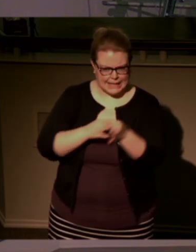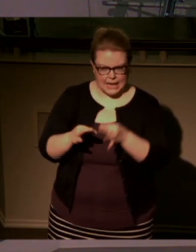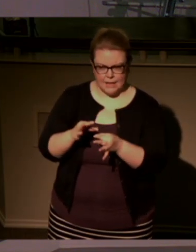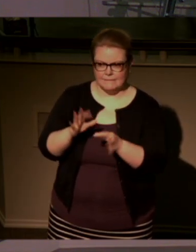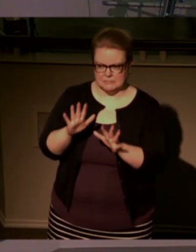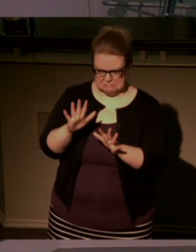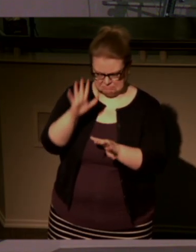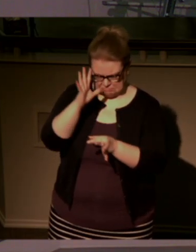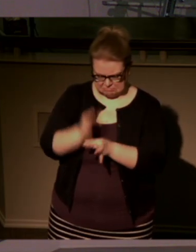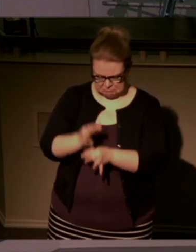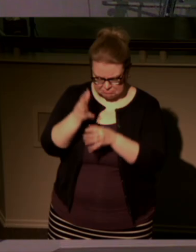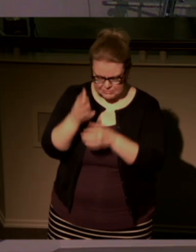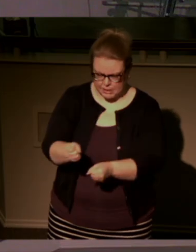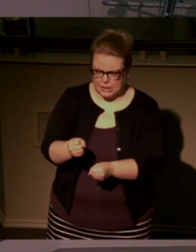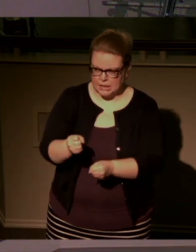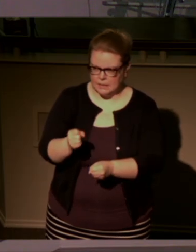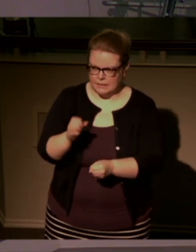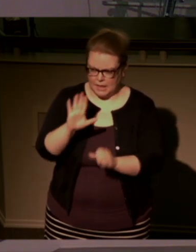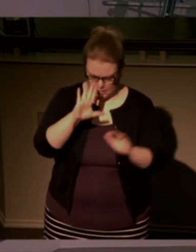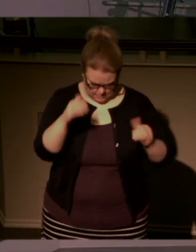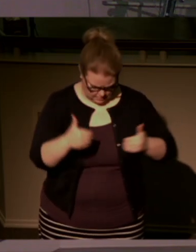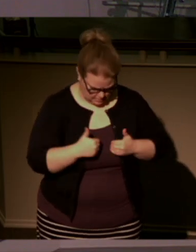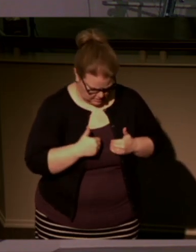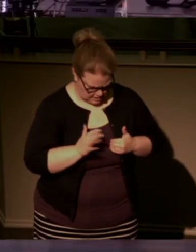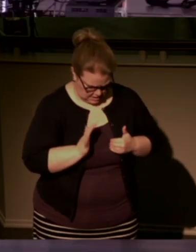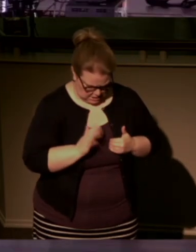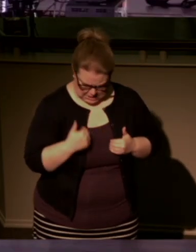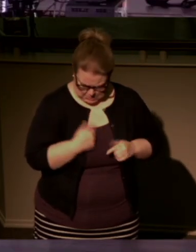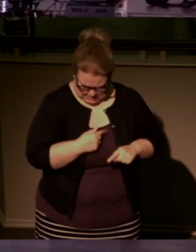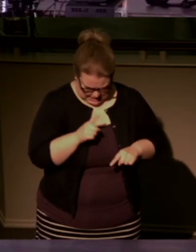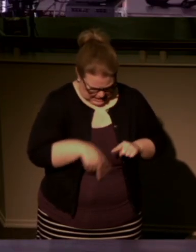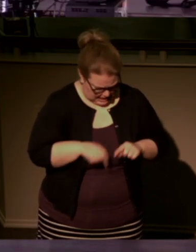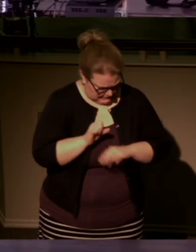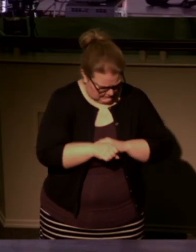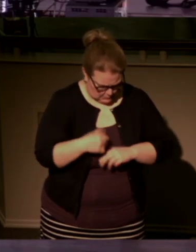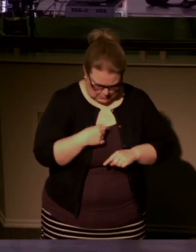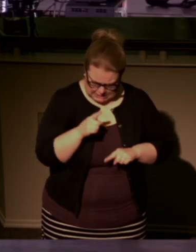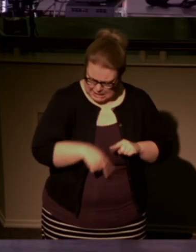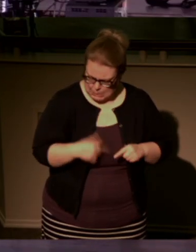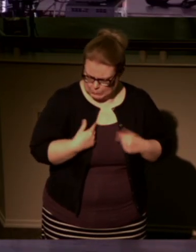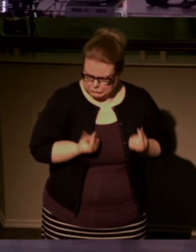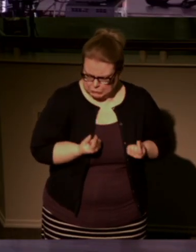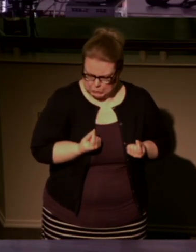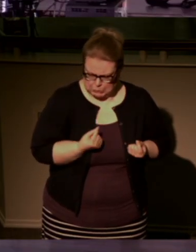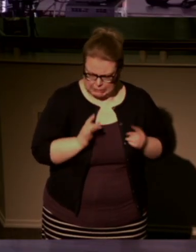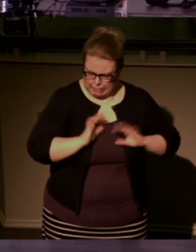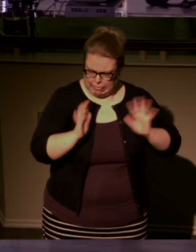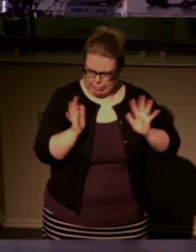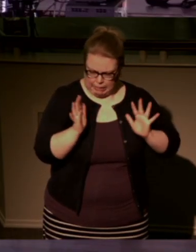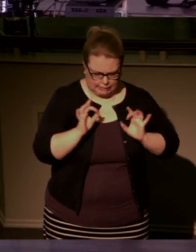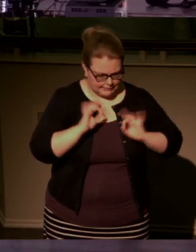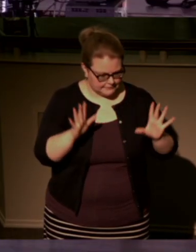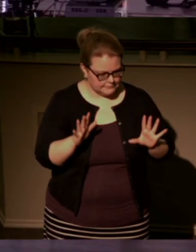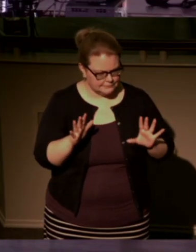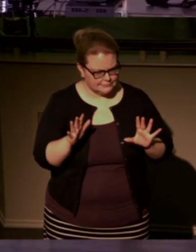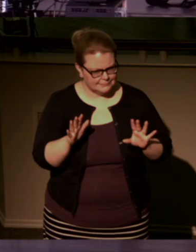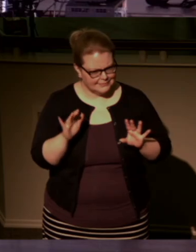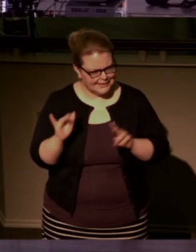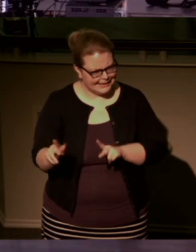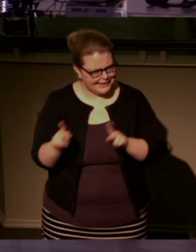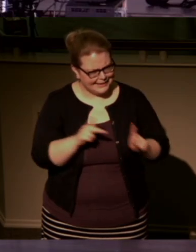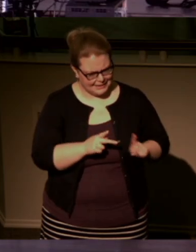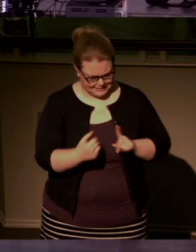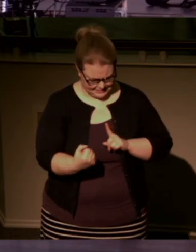own inability and they despair over that. Listen, this is a message about us. In the faith trial,